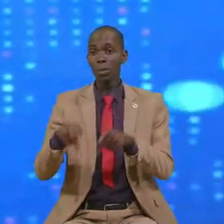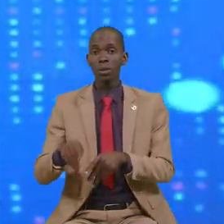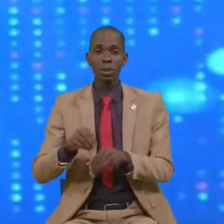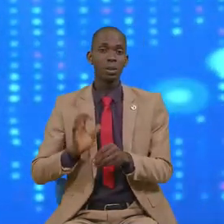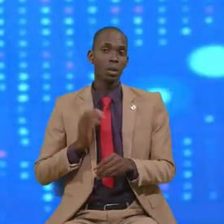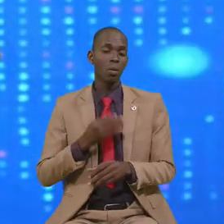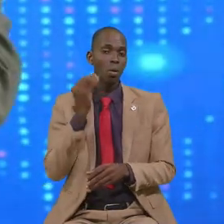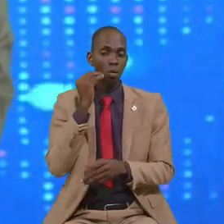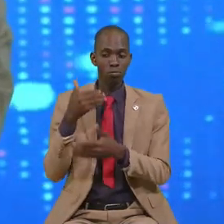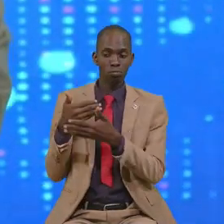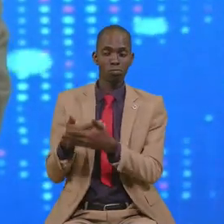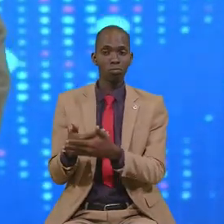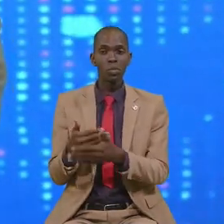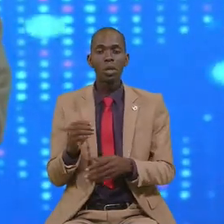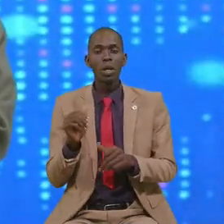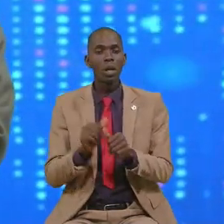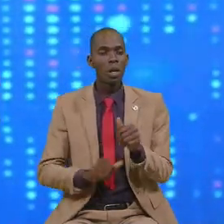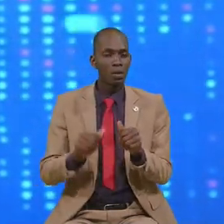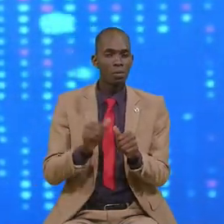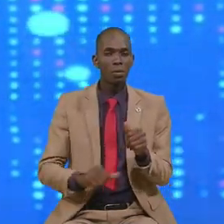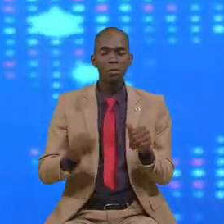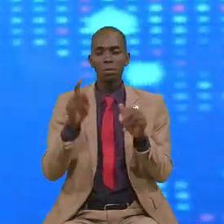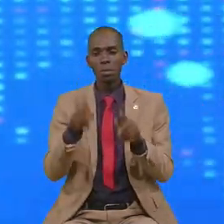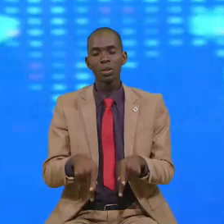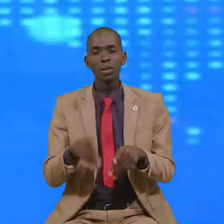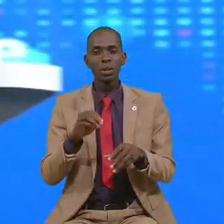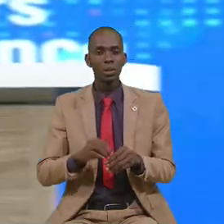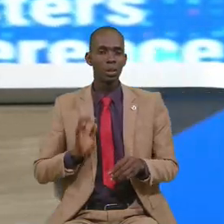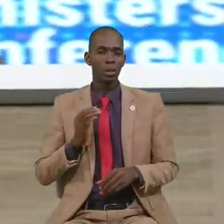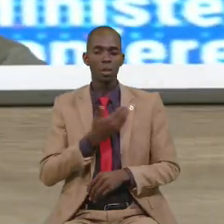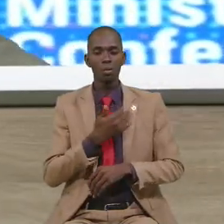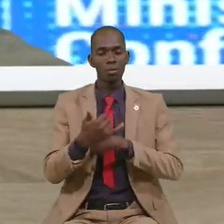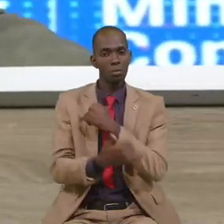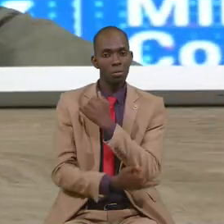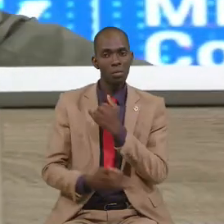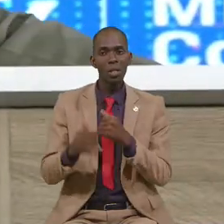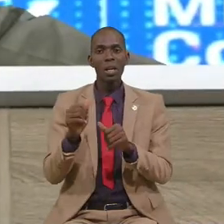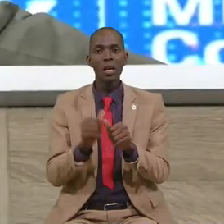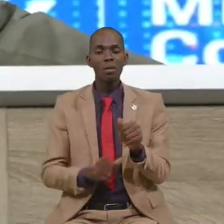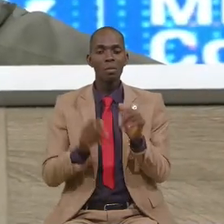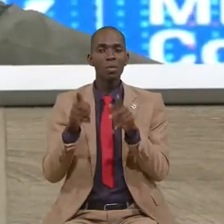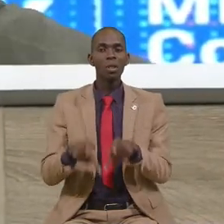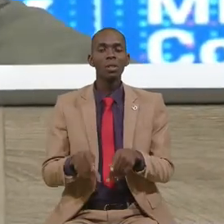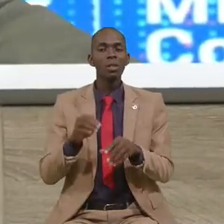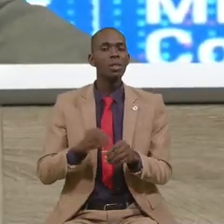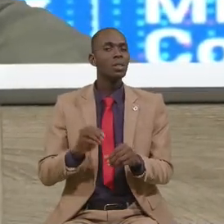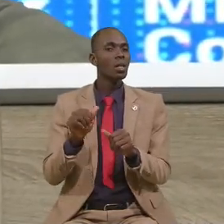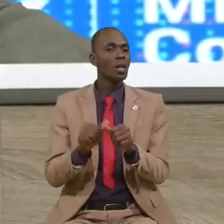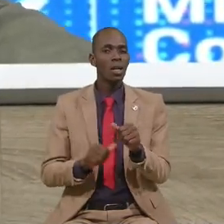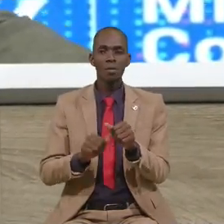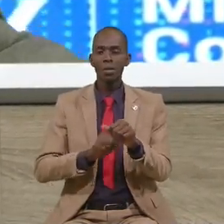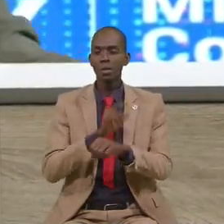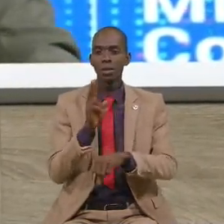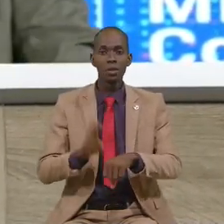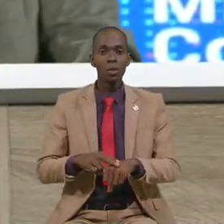in our community, every creature in our country, every creature in every nation. And we're to so